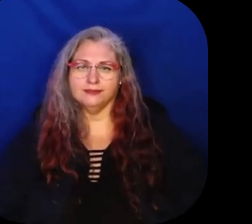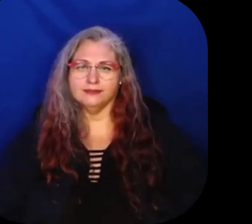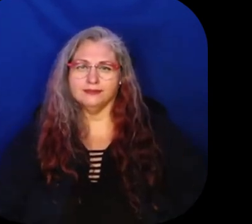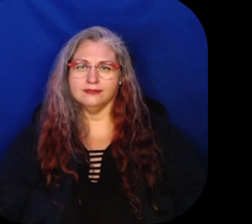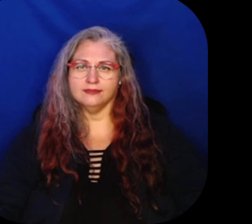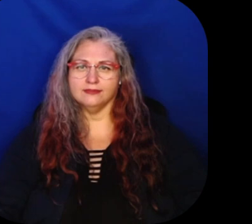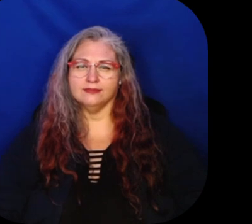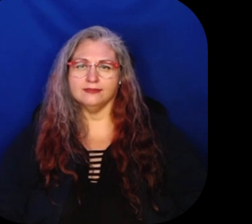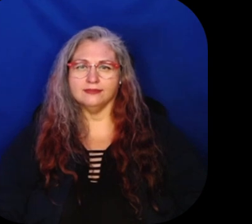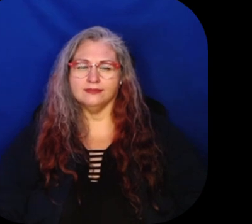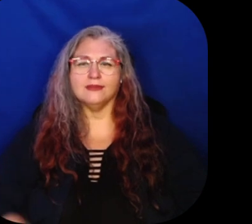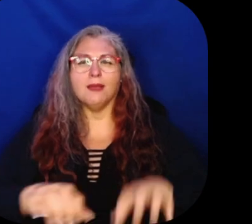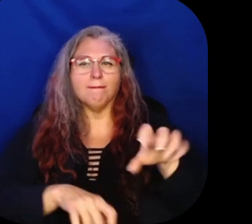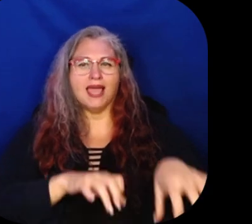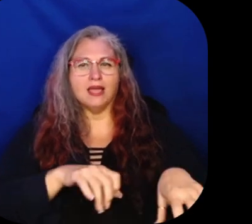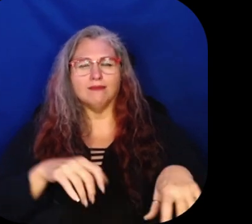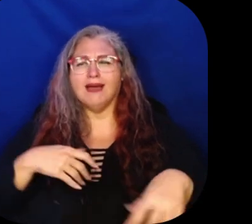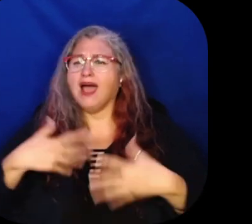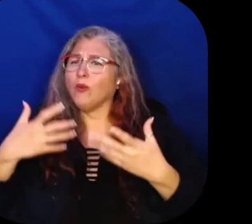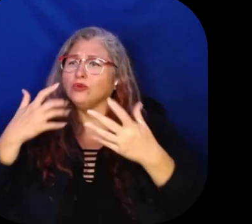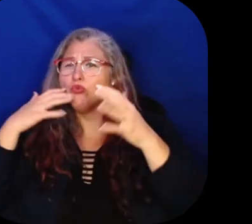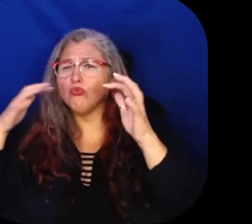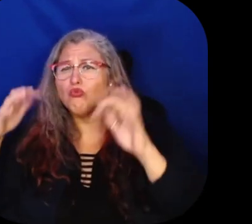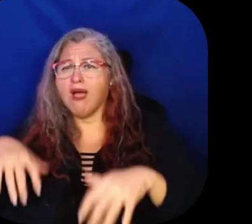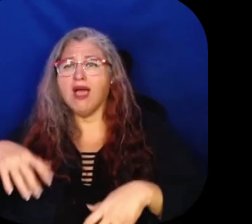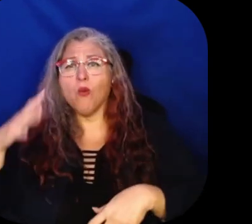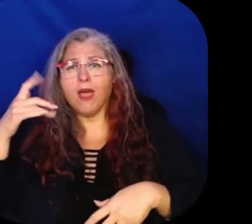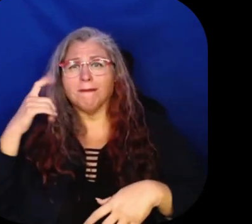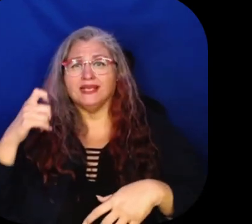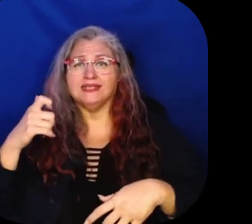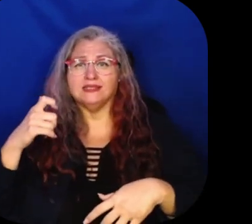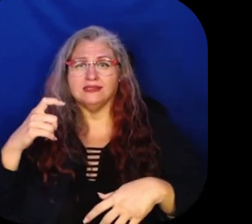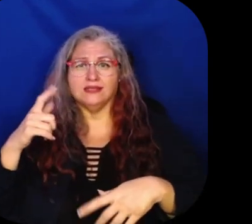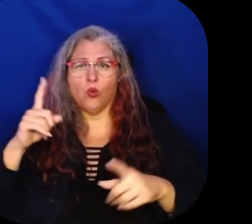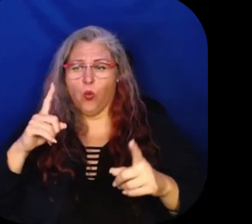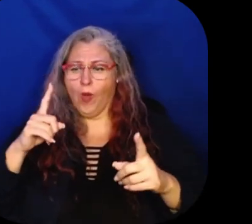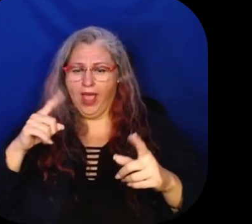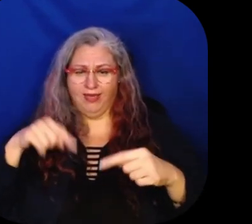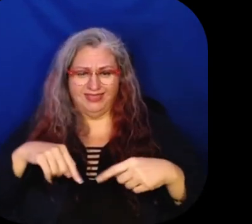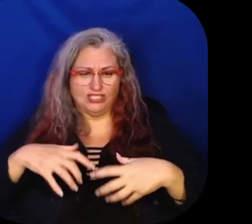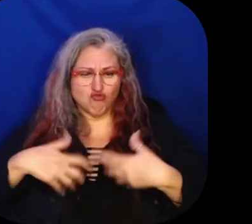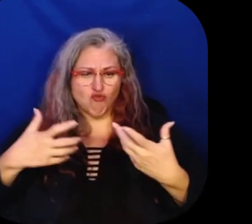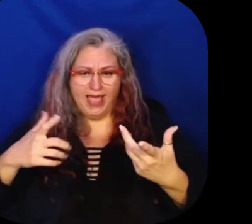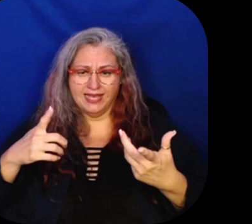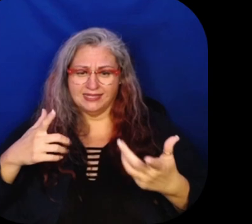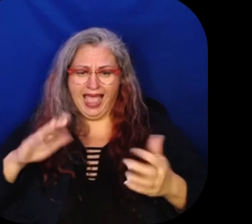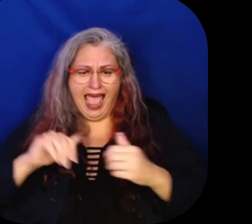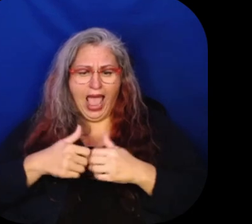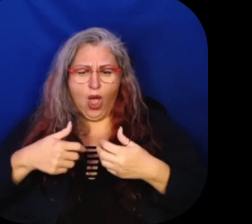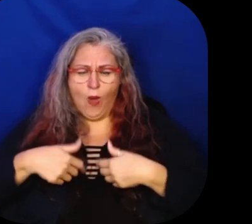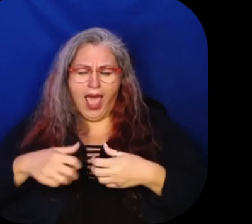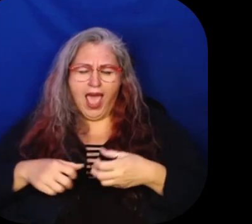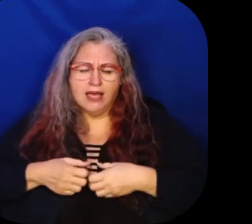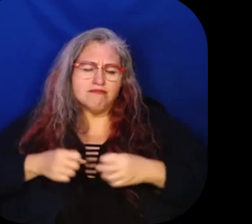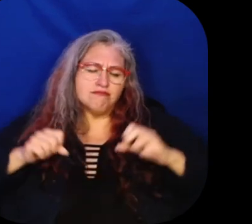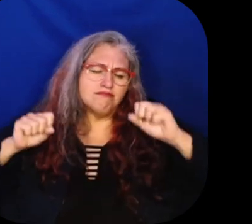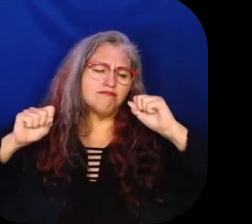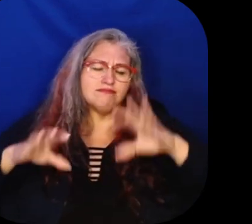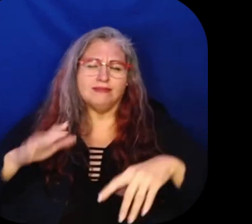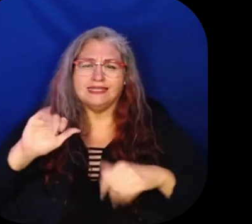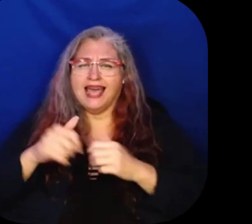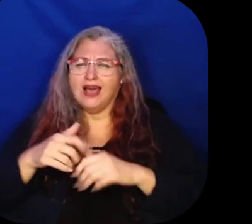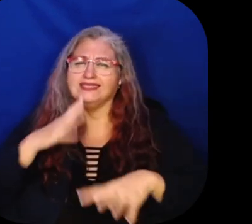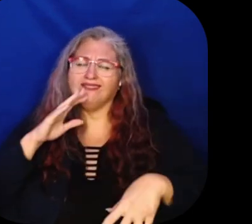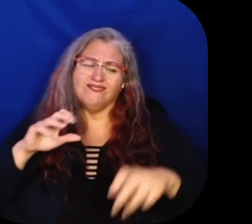I want to cry, because where do I lay this rage down? Because how do I fuck this pain